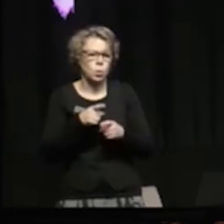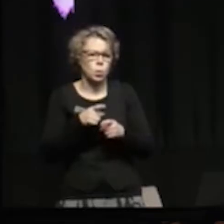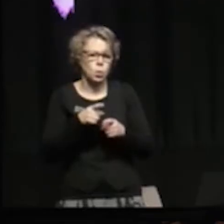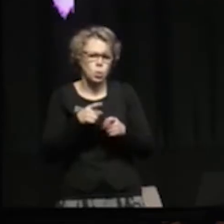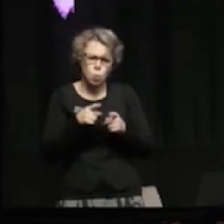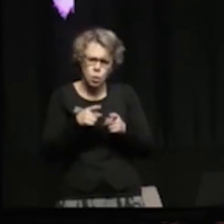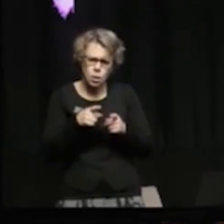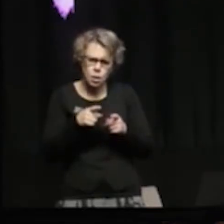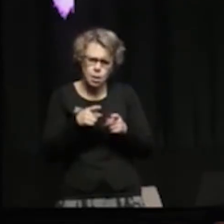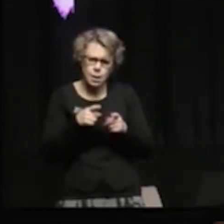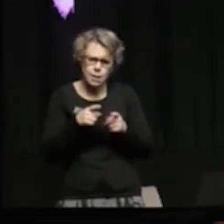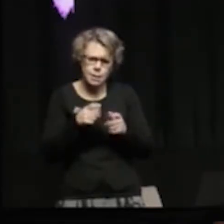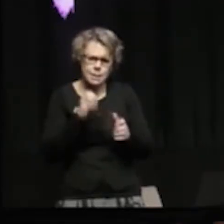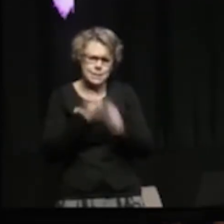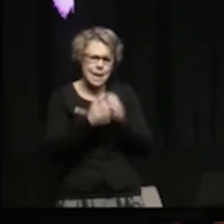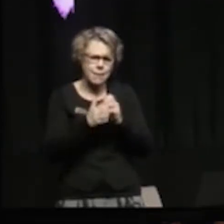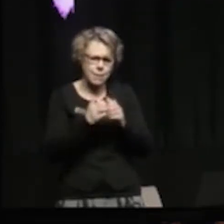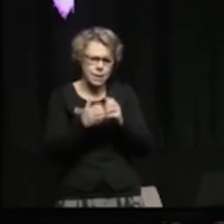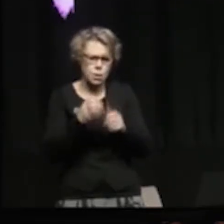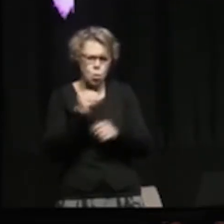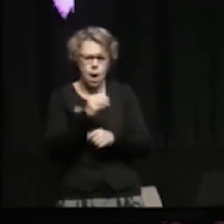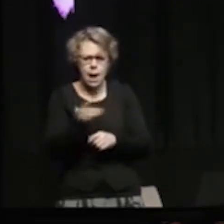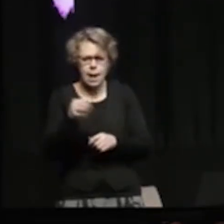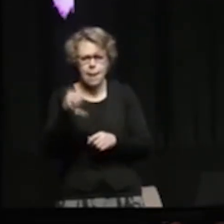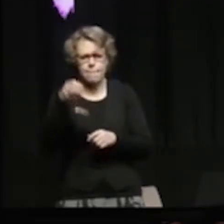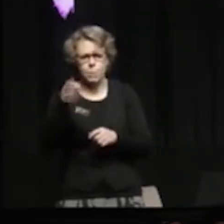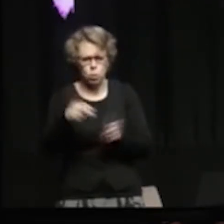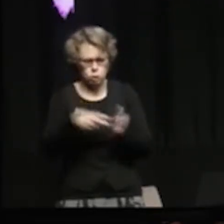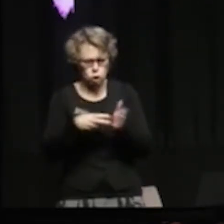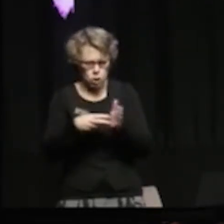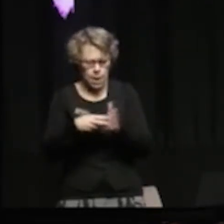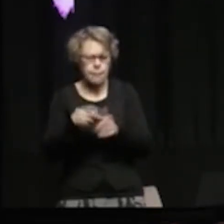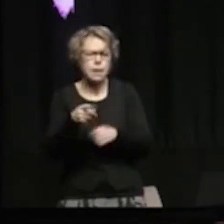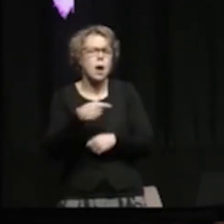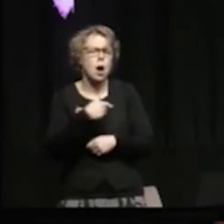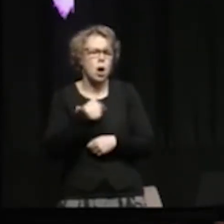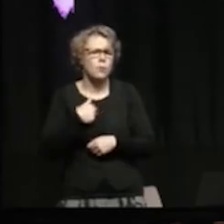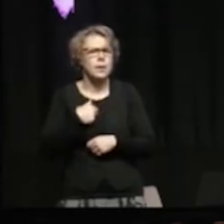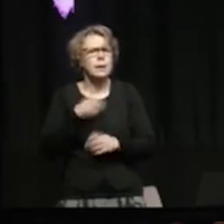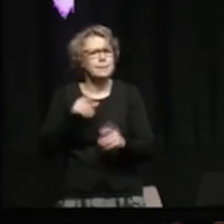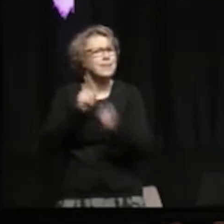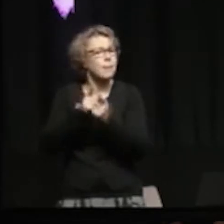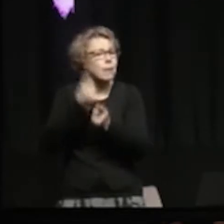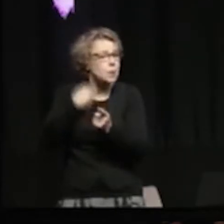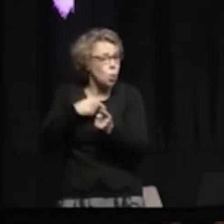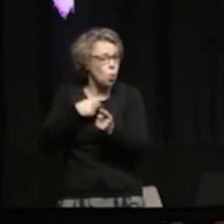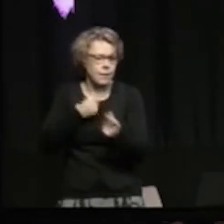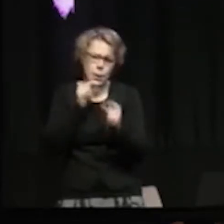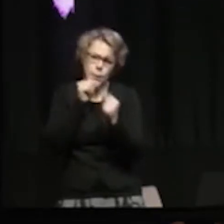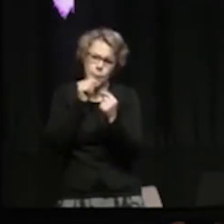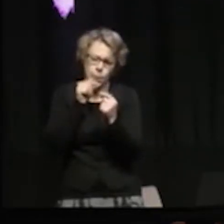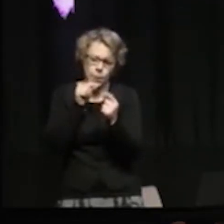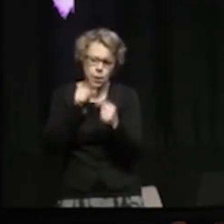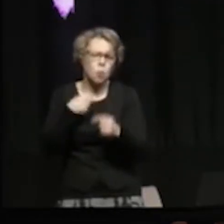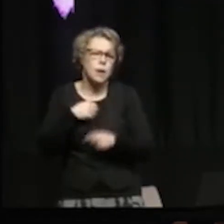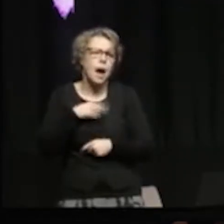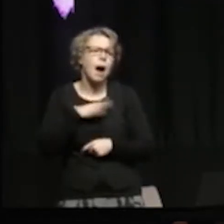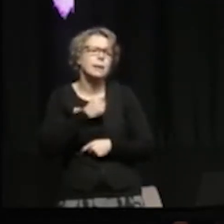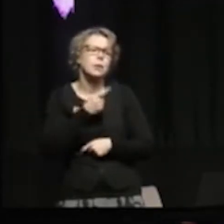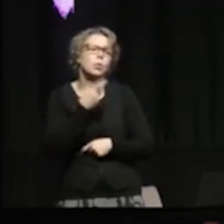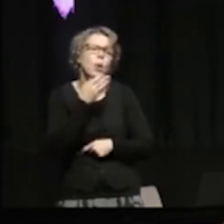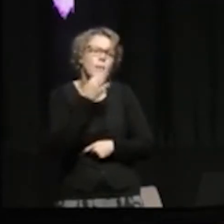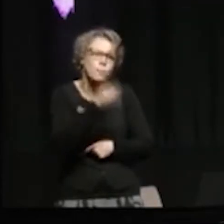award-winning, and you move between Gävle and Aleppo, if I understand rightly. My first question, we met yesterday and we had a little